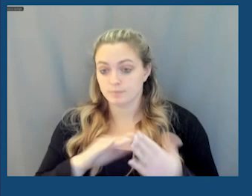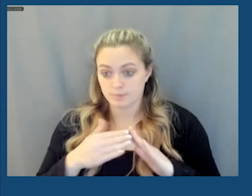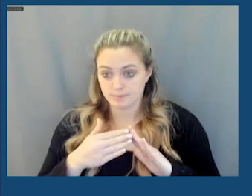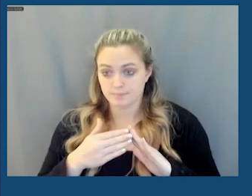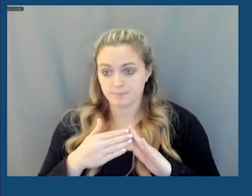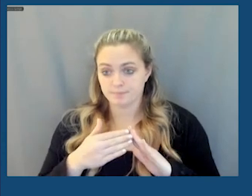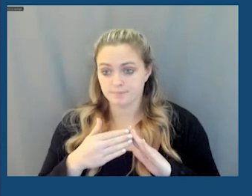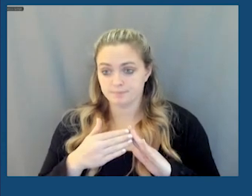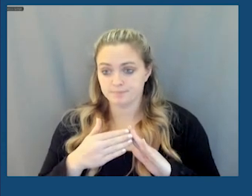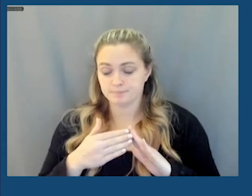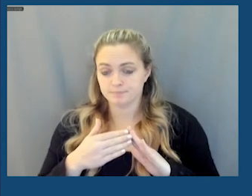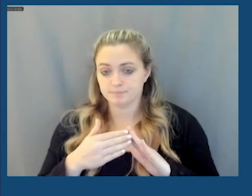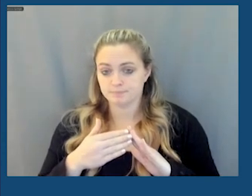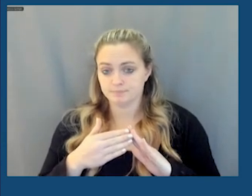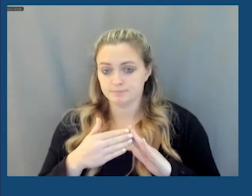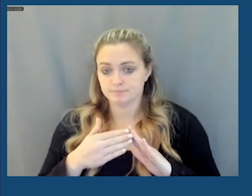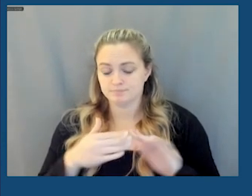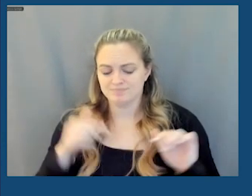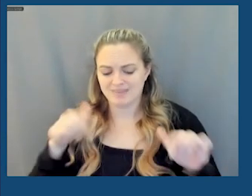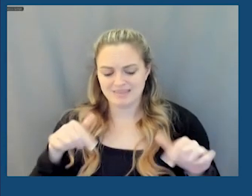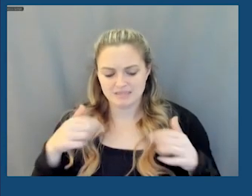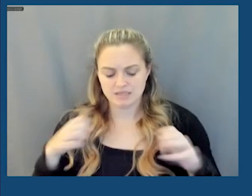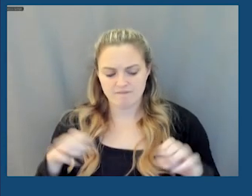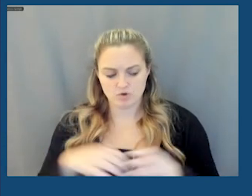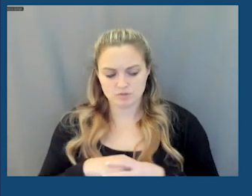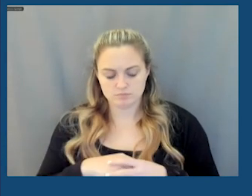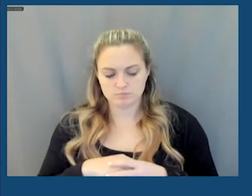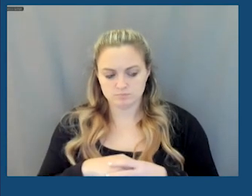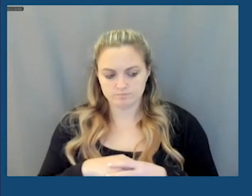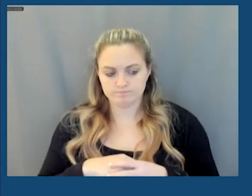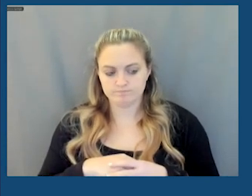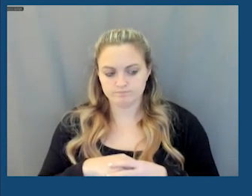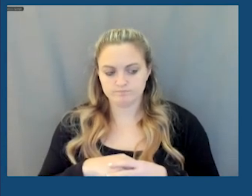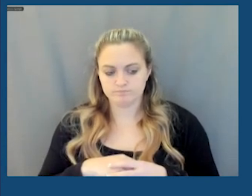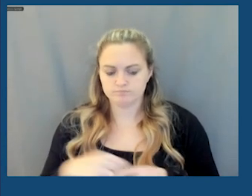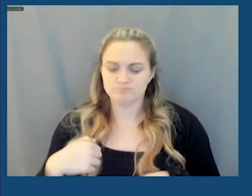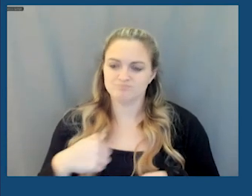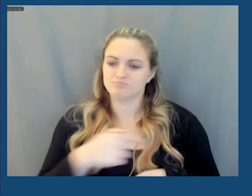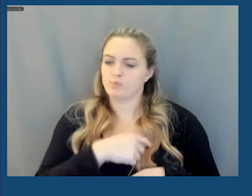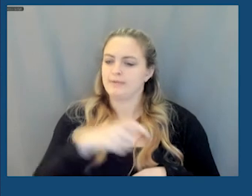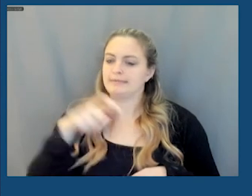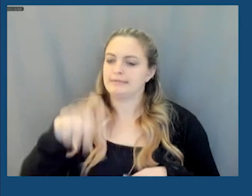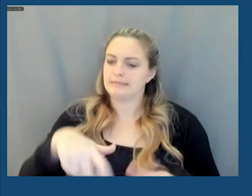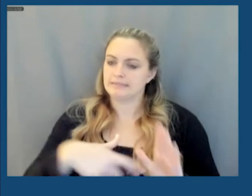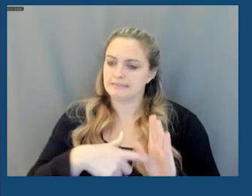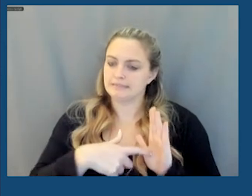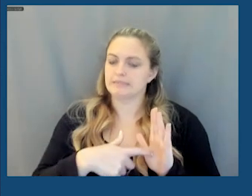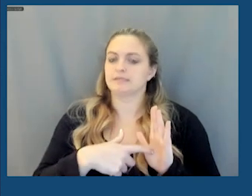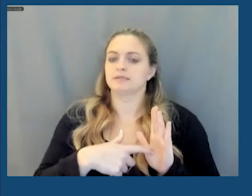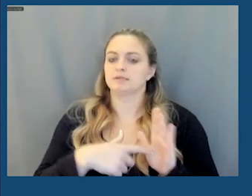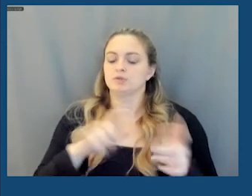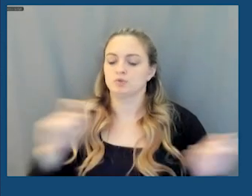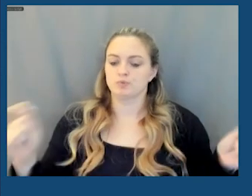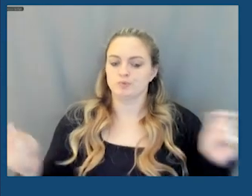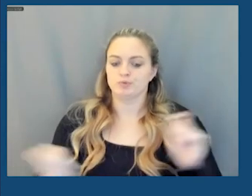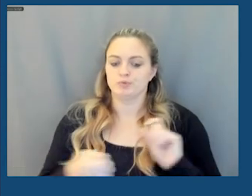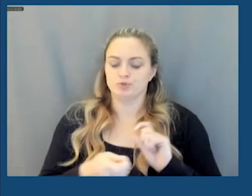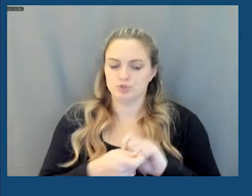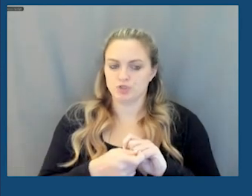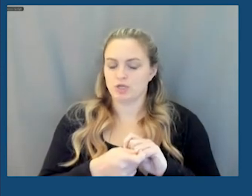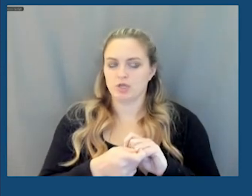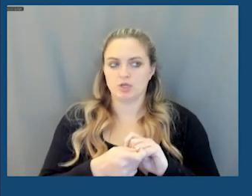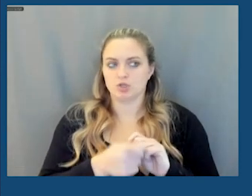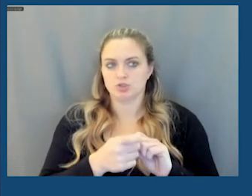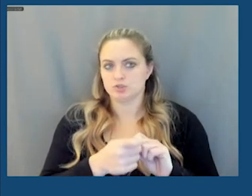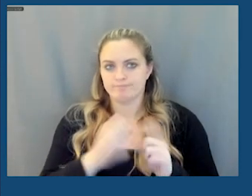and this effort is what we need in order to change the narrative across the